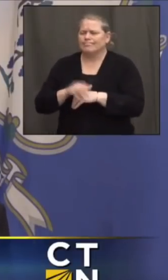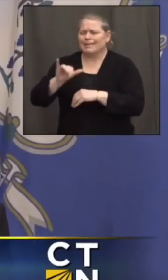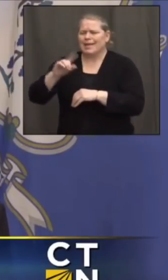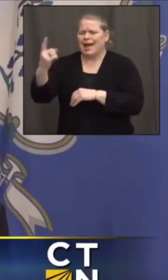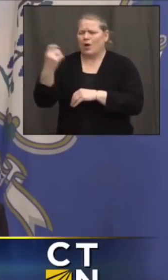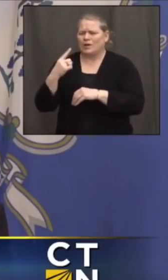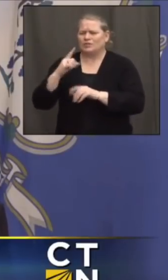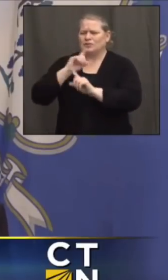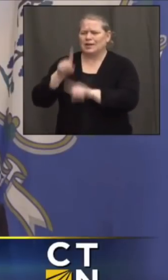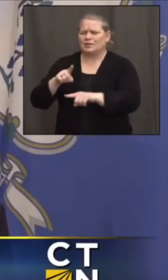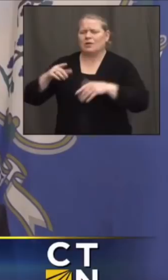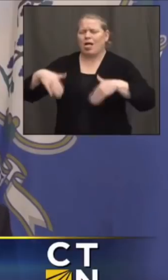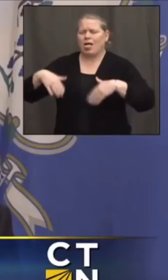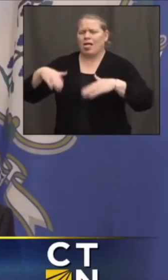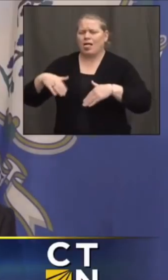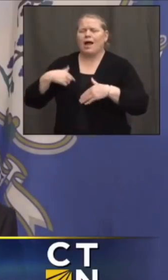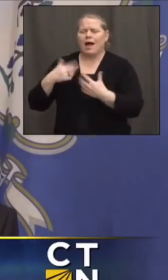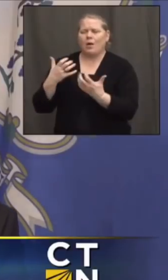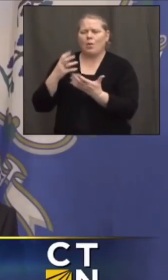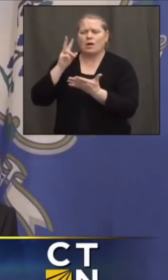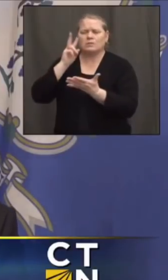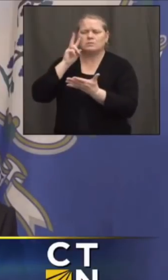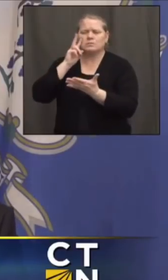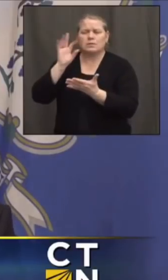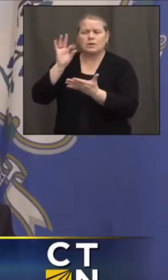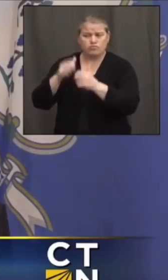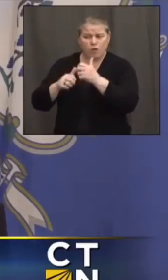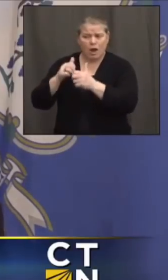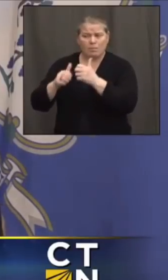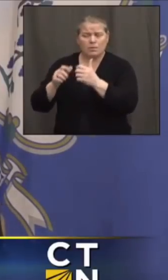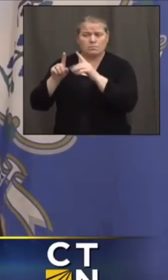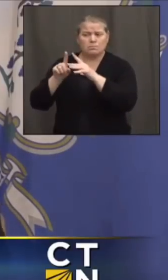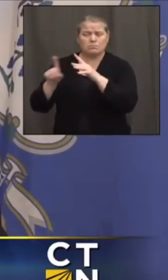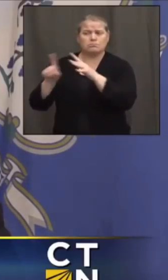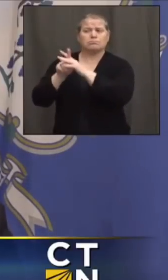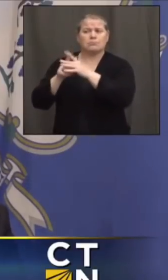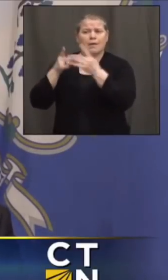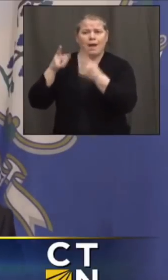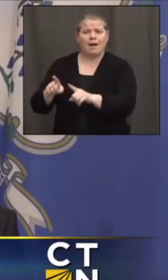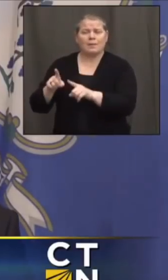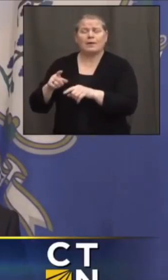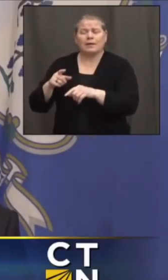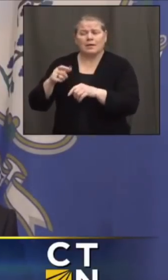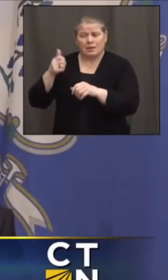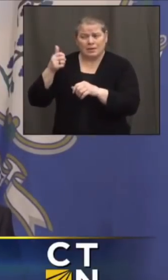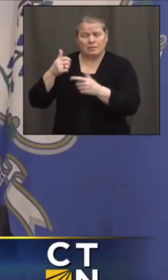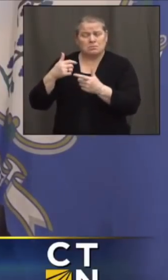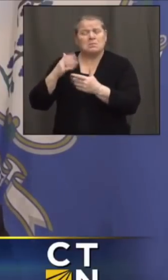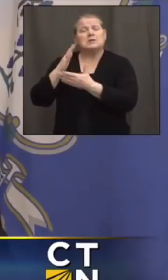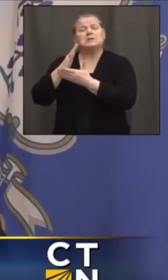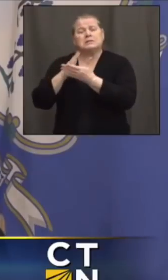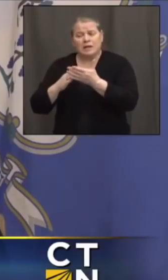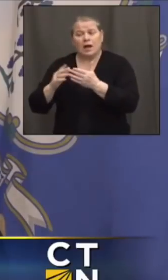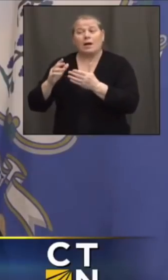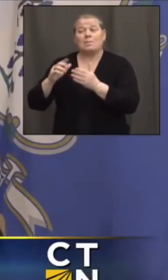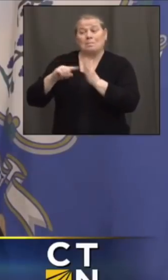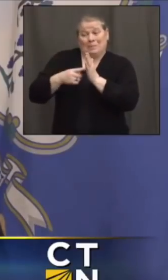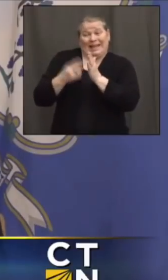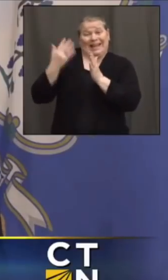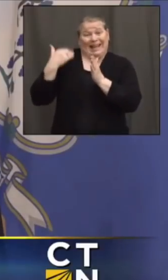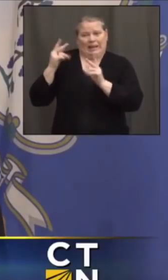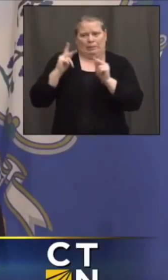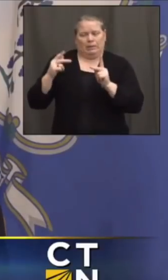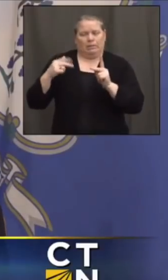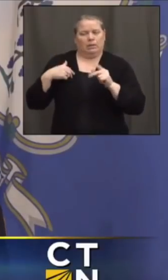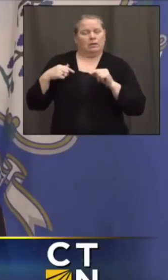where there was some hesitancy early on, people build up confidence, their friends get the vaccine, they see their friends getting the vaccine,